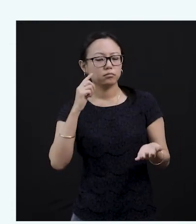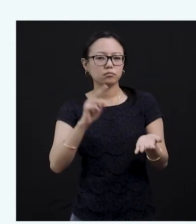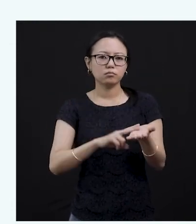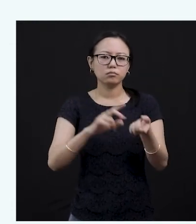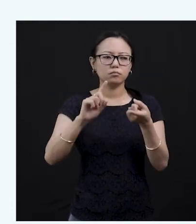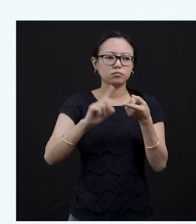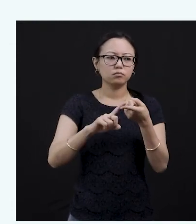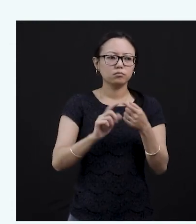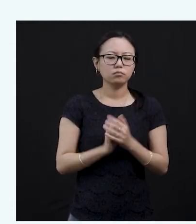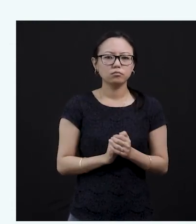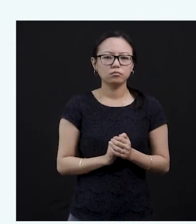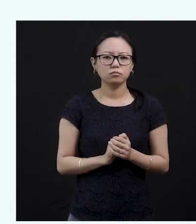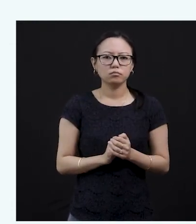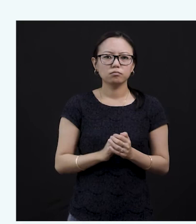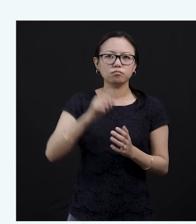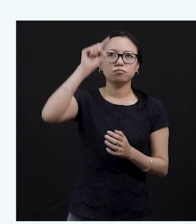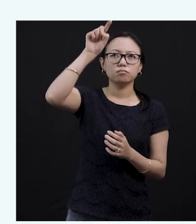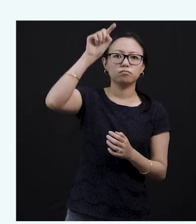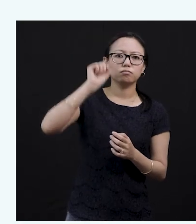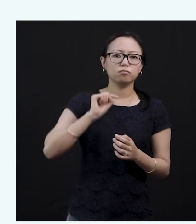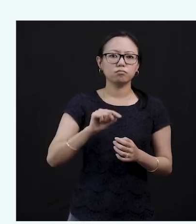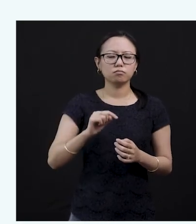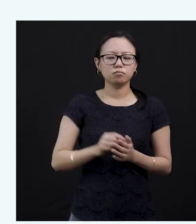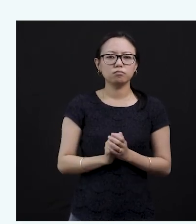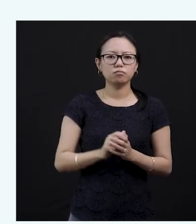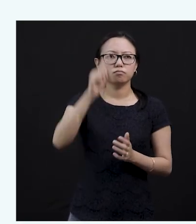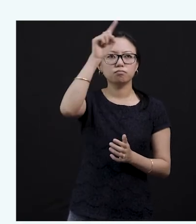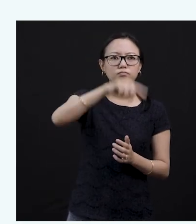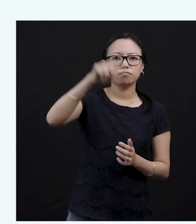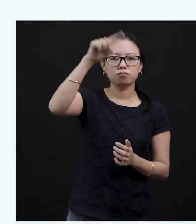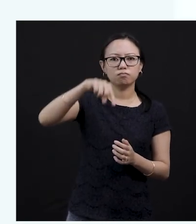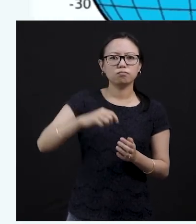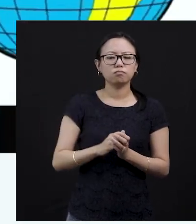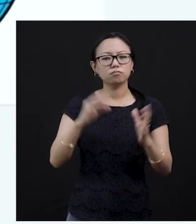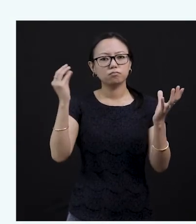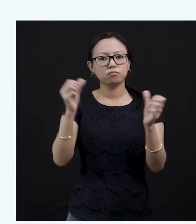point. This is known as the international date line.